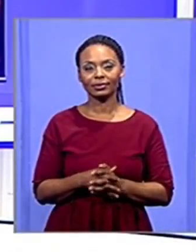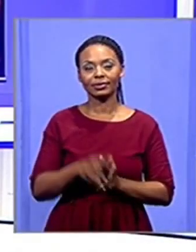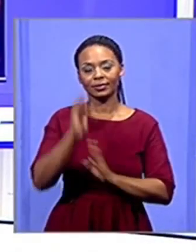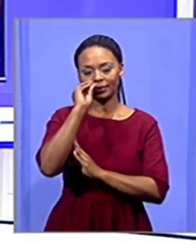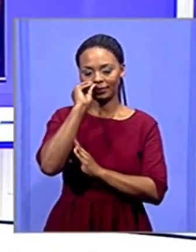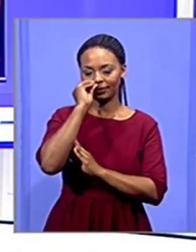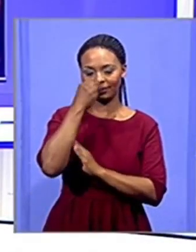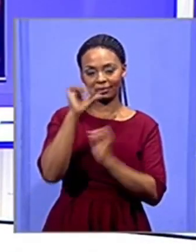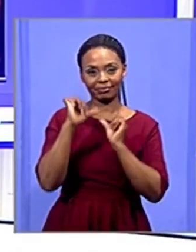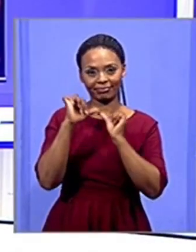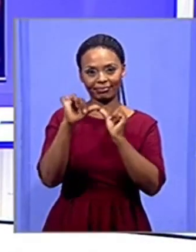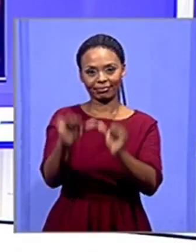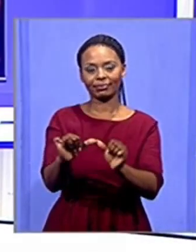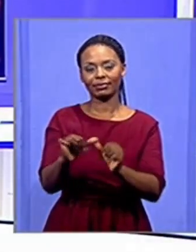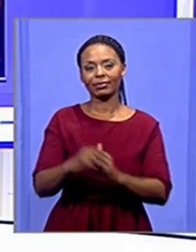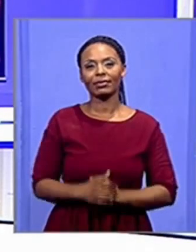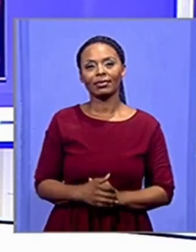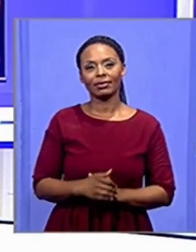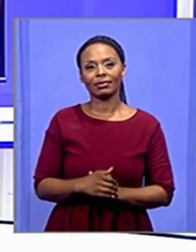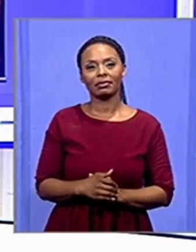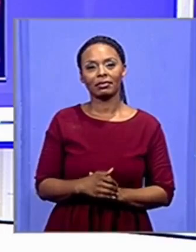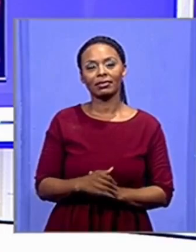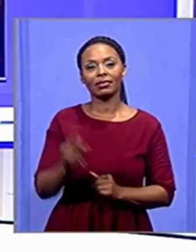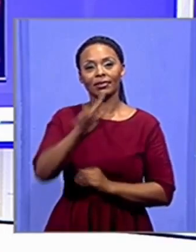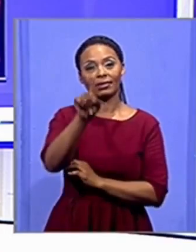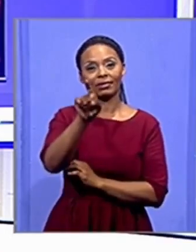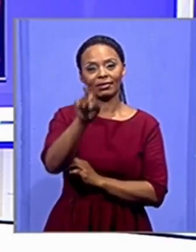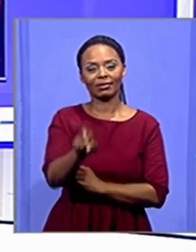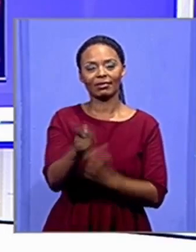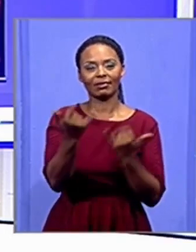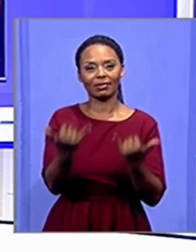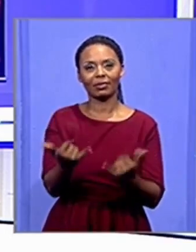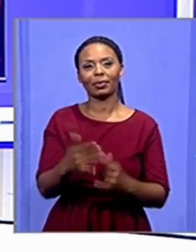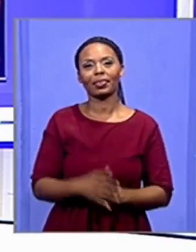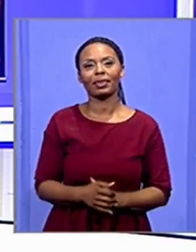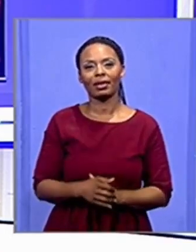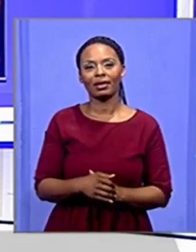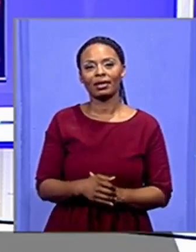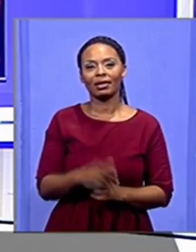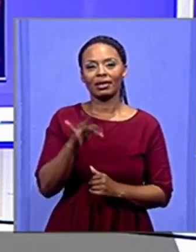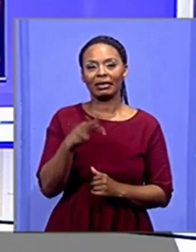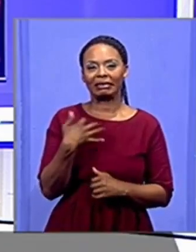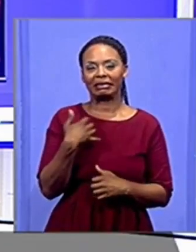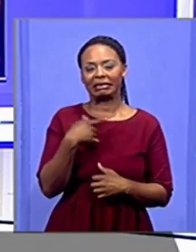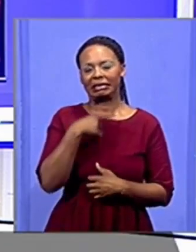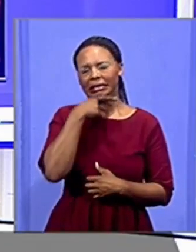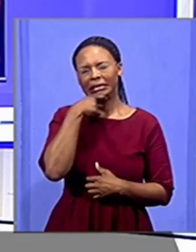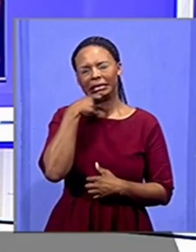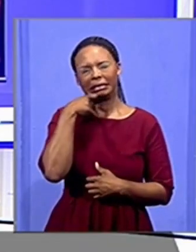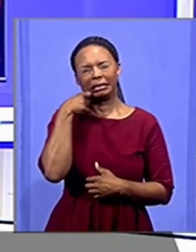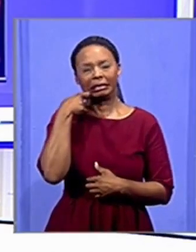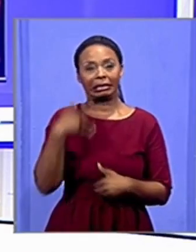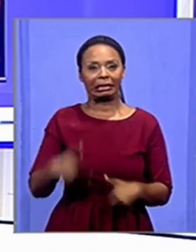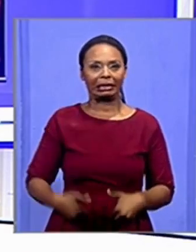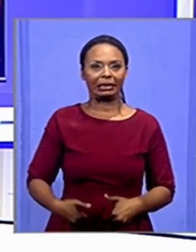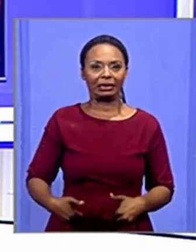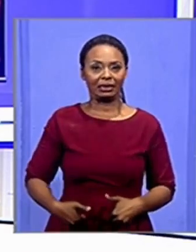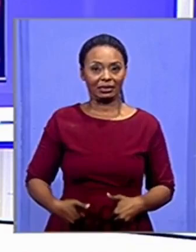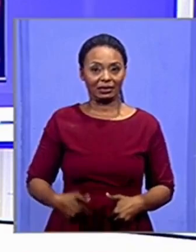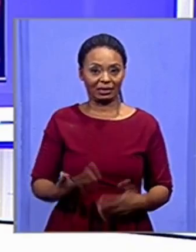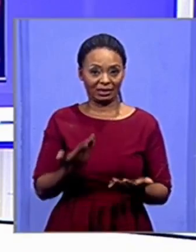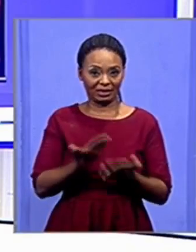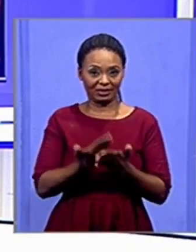Ditaba di tšwela pele bjale potšišo ke ye ge di go gwaile go go gwaya o ka ja nama ya